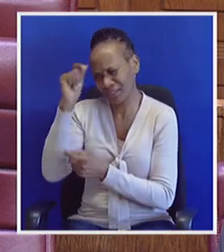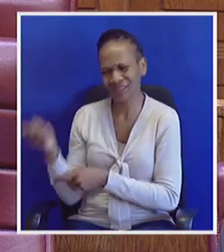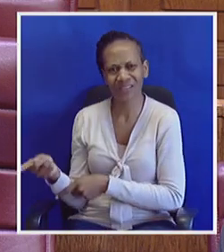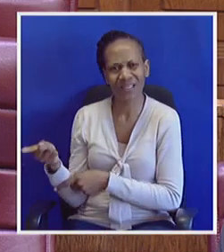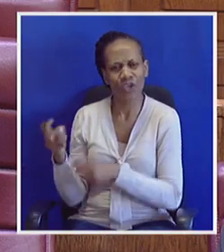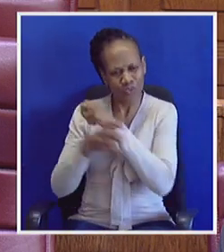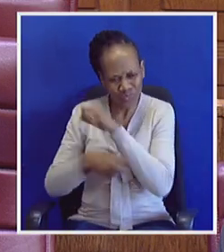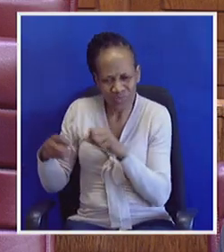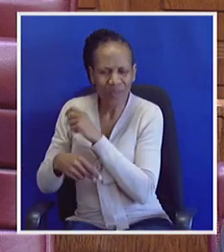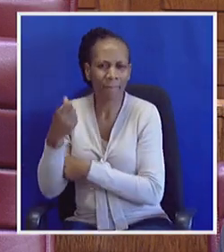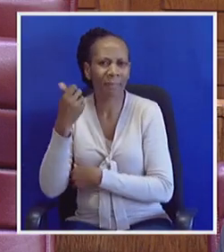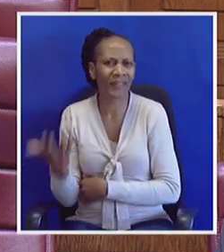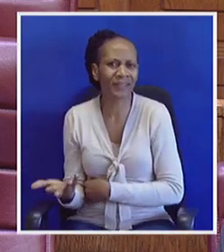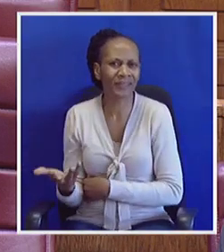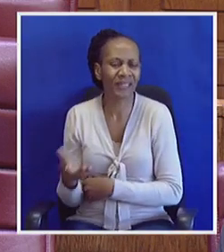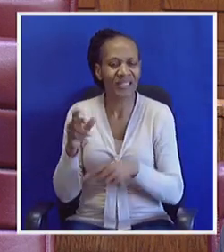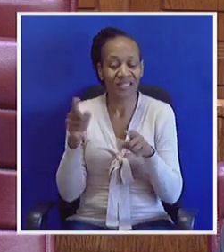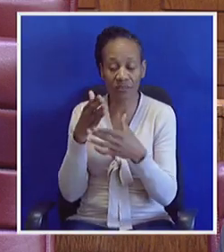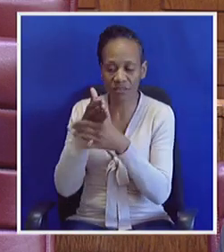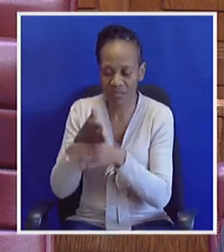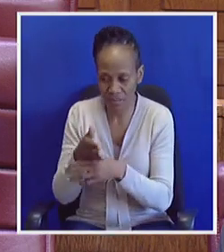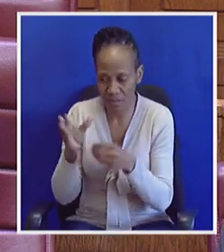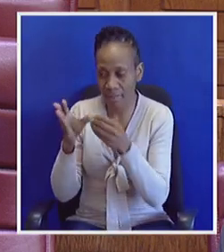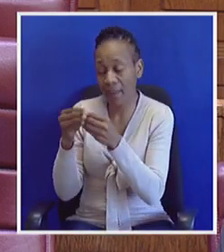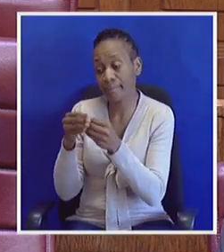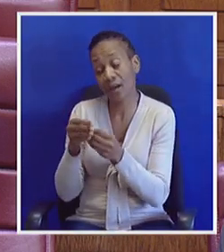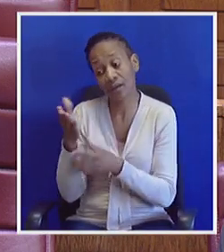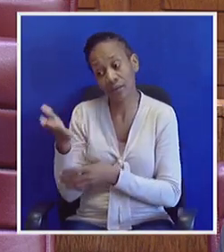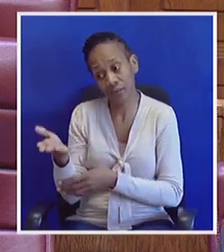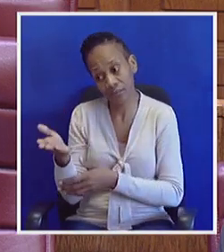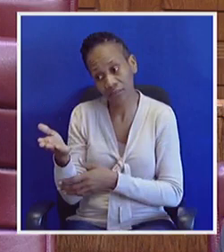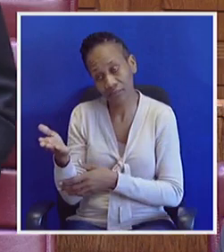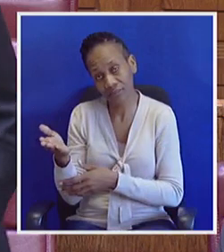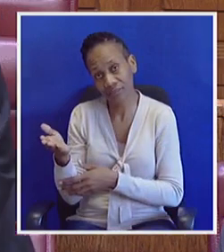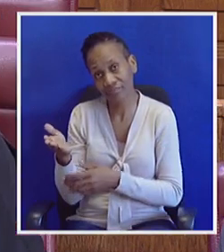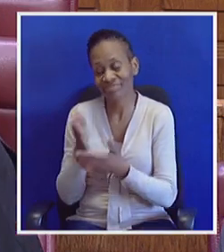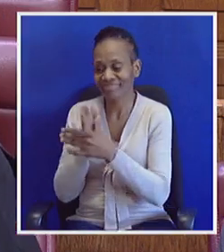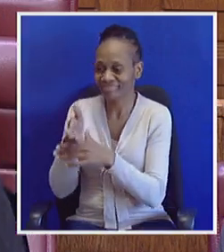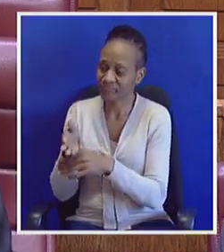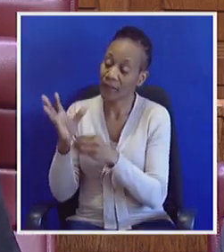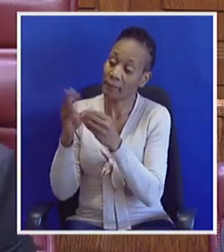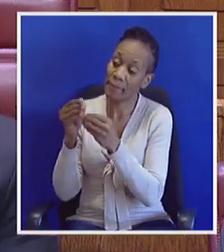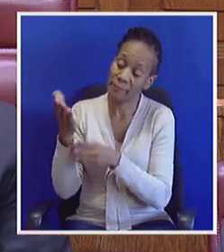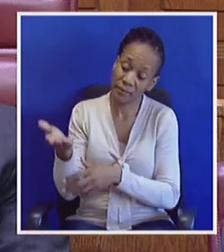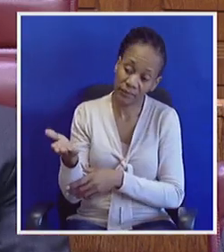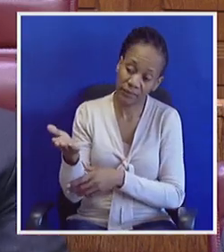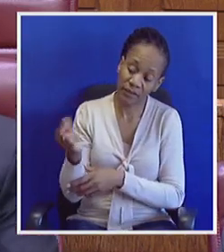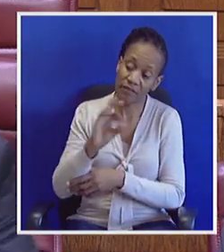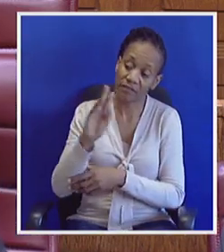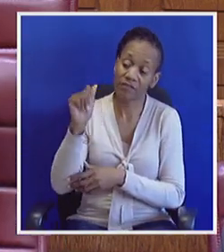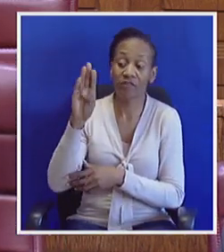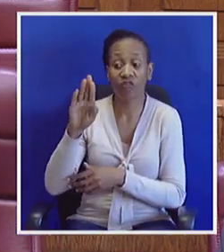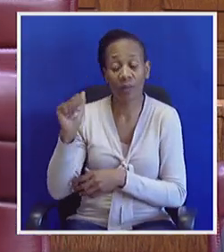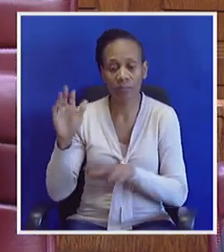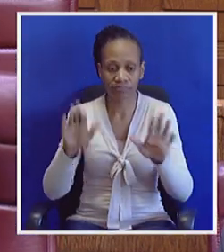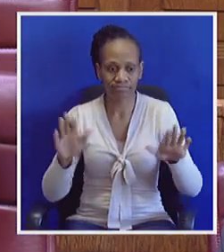public coffers of state-owned entities and also influencing appointments? Honourable Faber, order